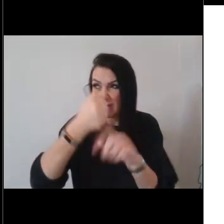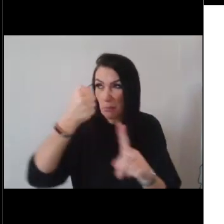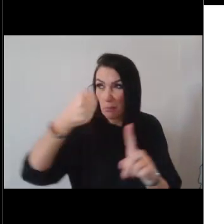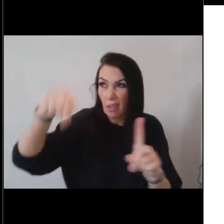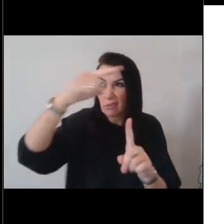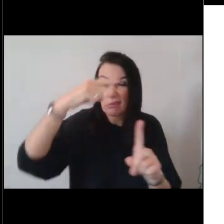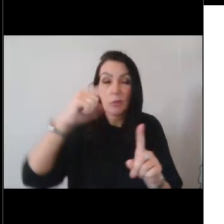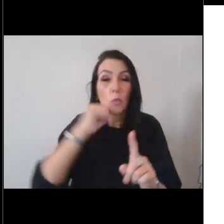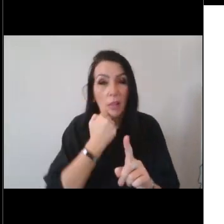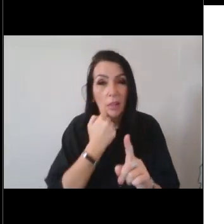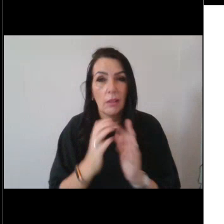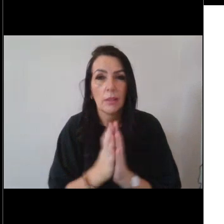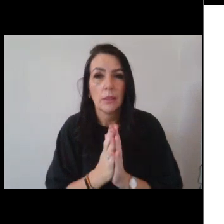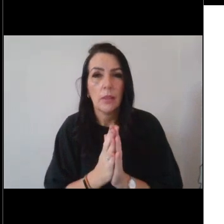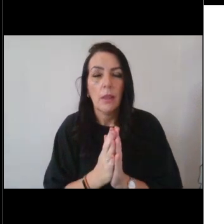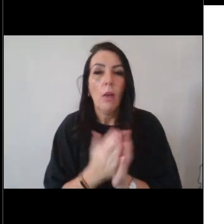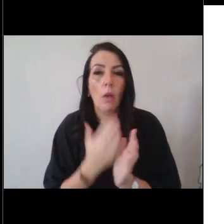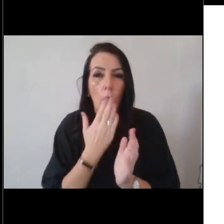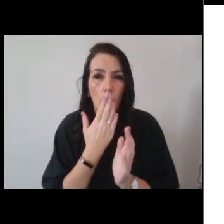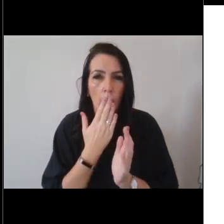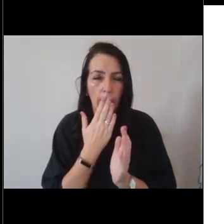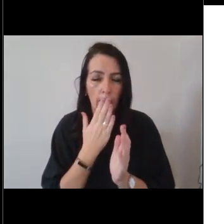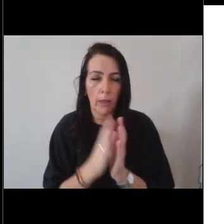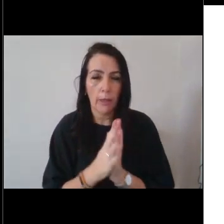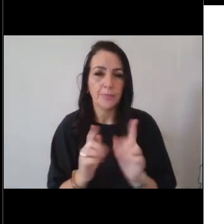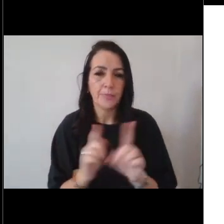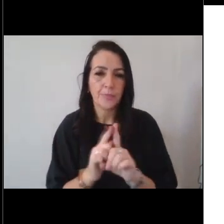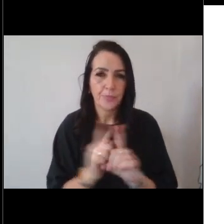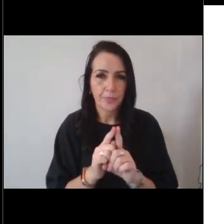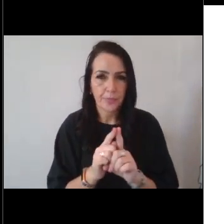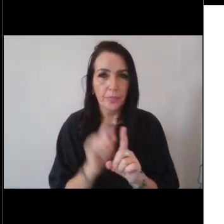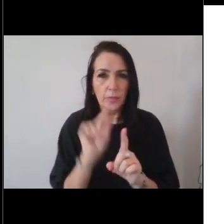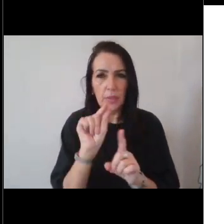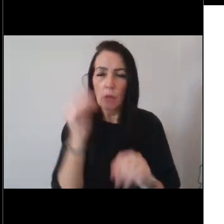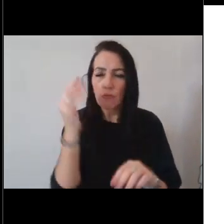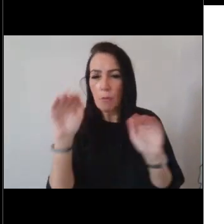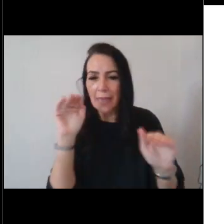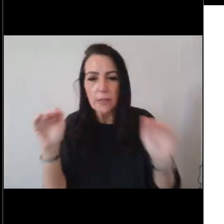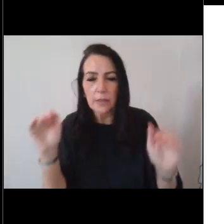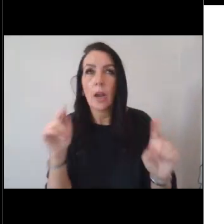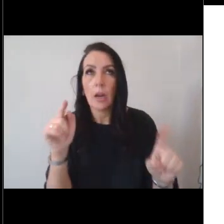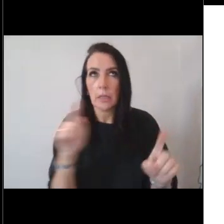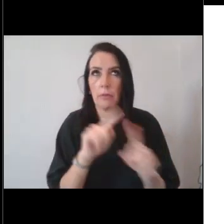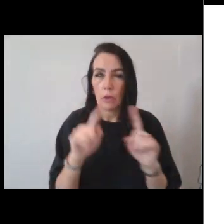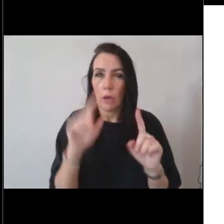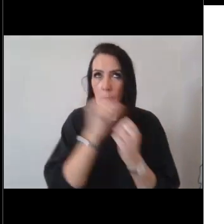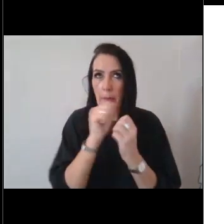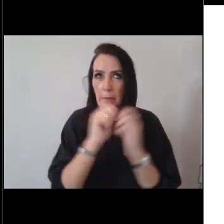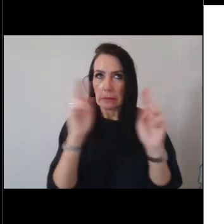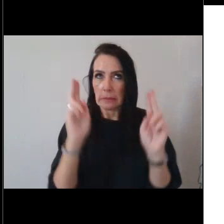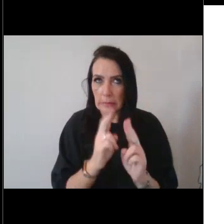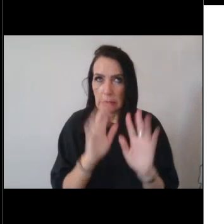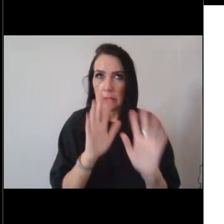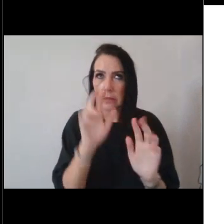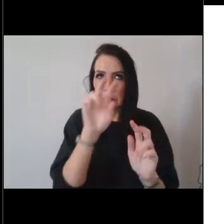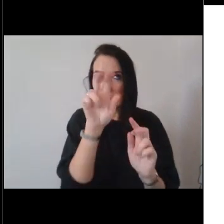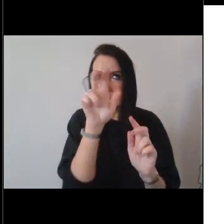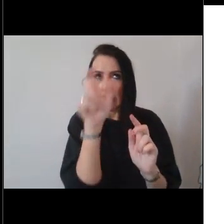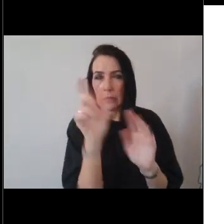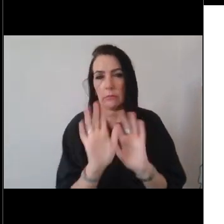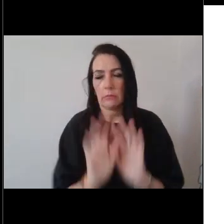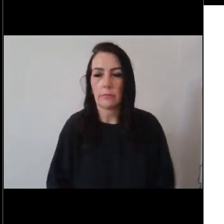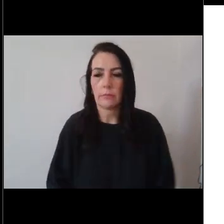I think sometimes those visual reminders can help us make better decisions that are going to actually reduce emissions for our businesses and in our own lives.